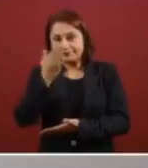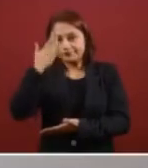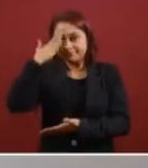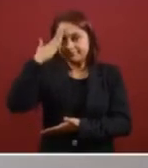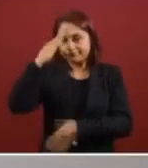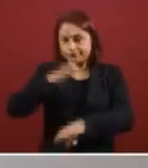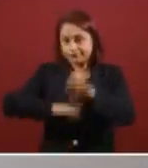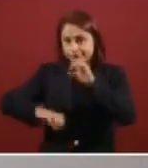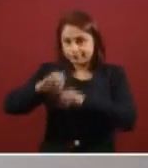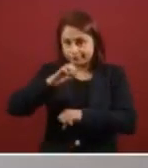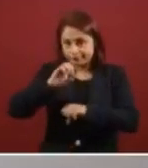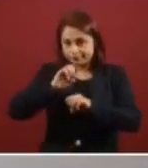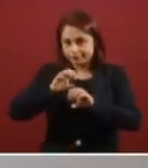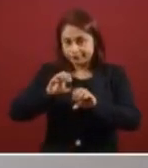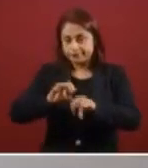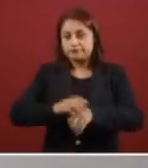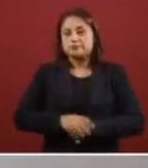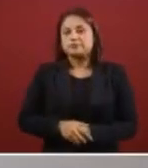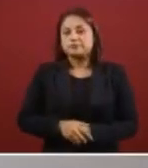So